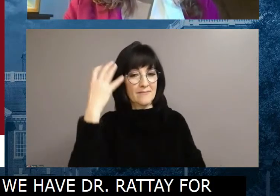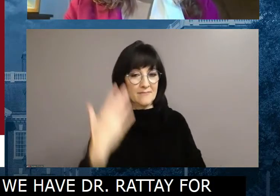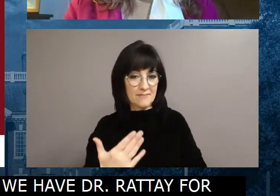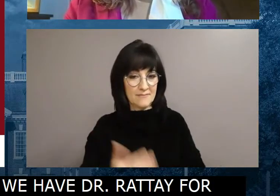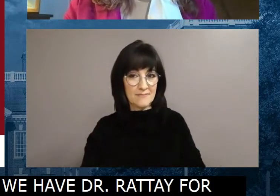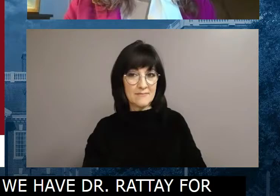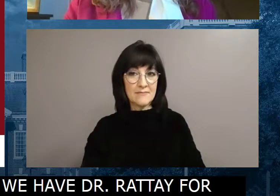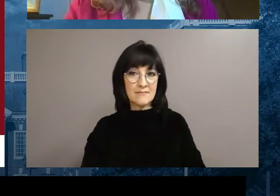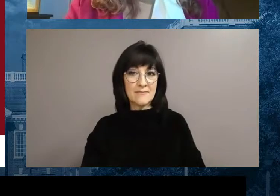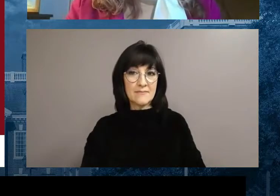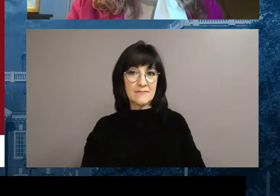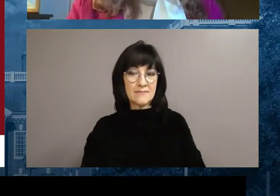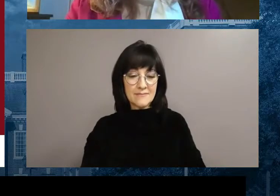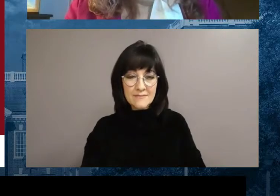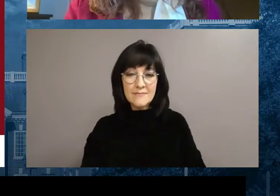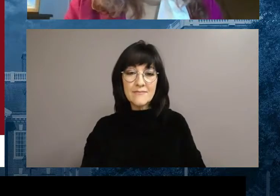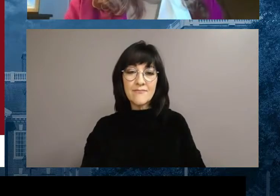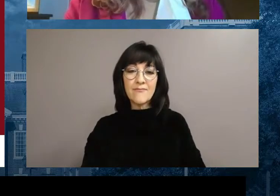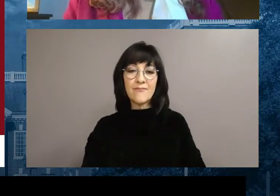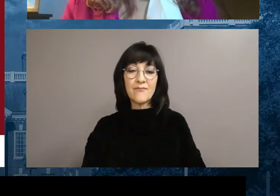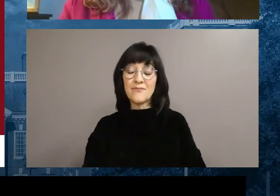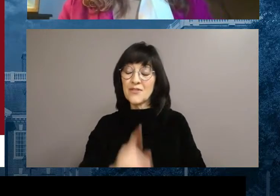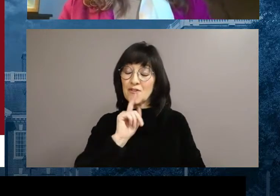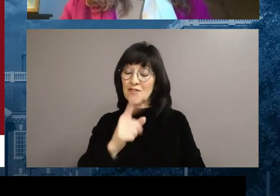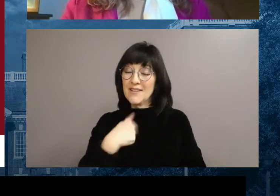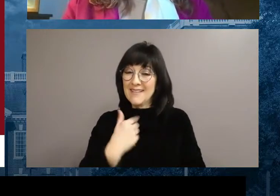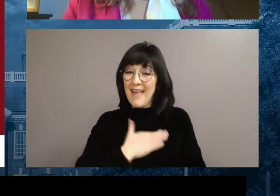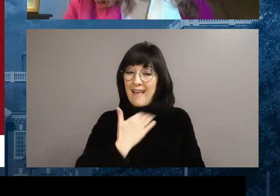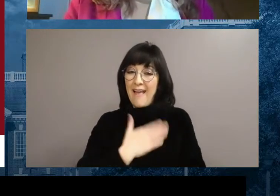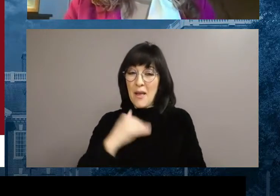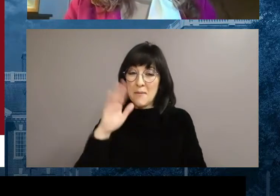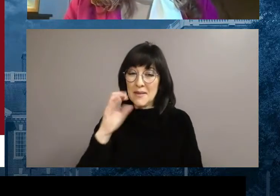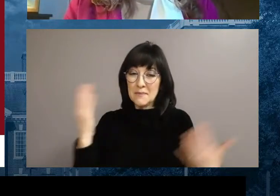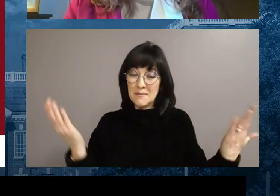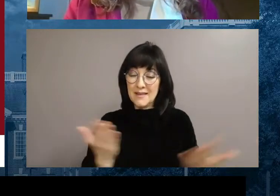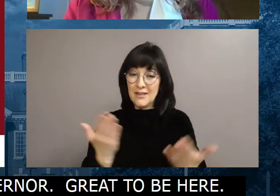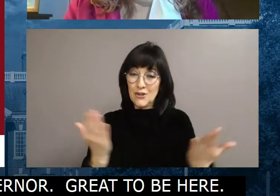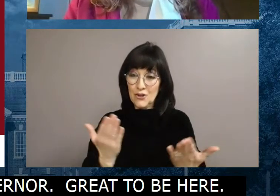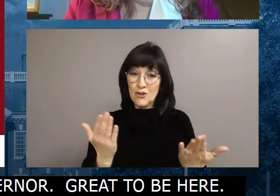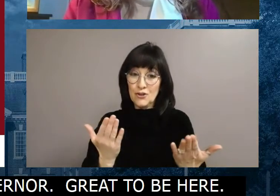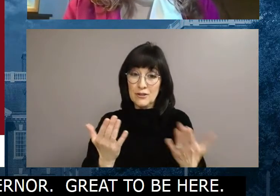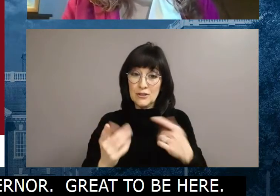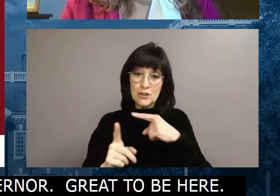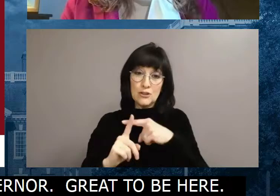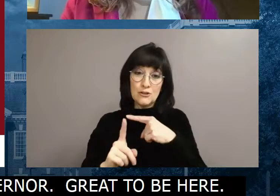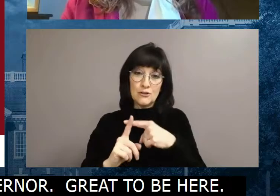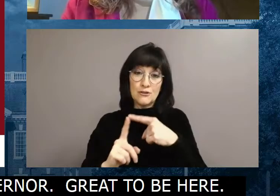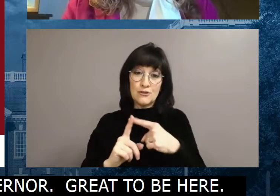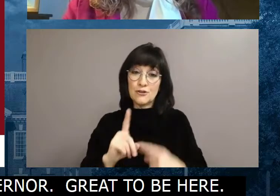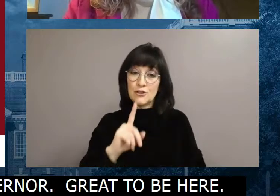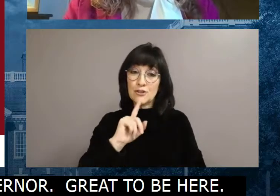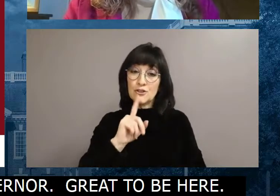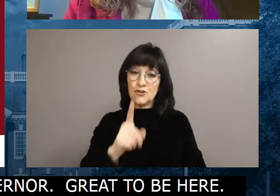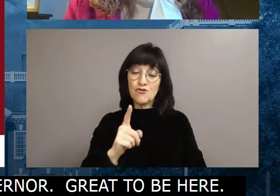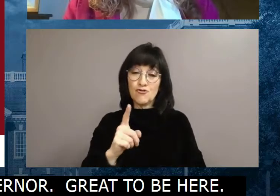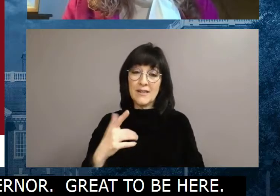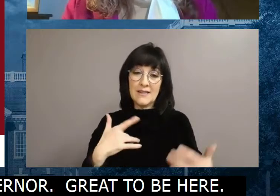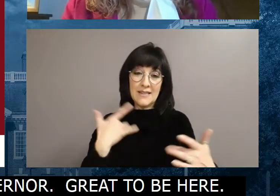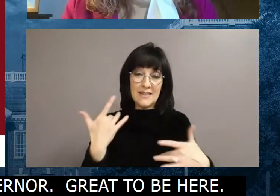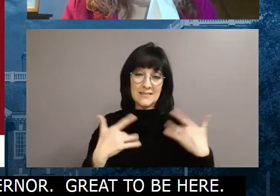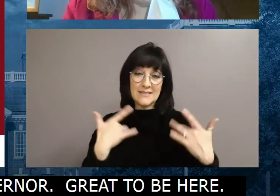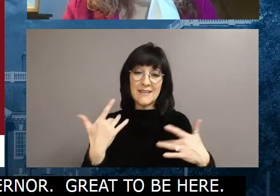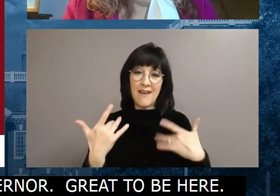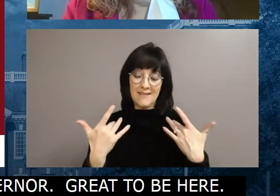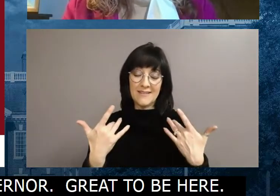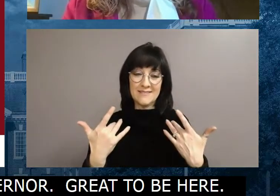Great to be here. And overall, good news, really exciting, the progress that we as a state